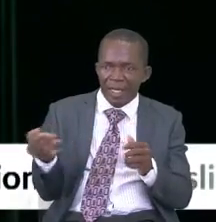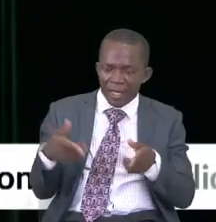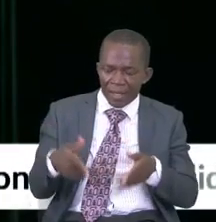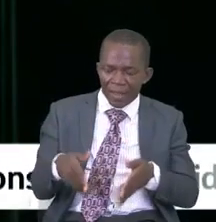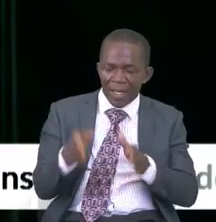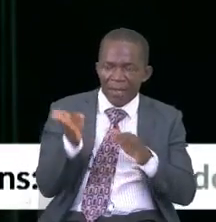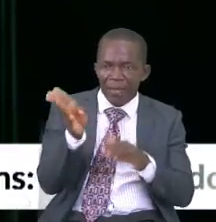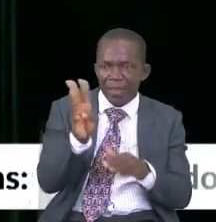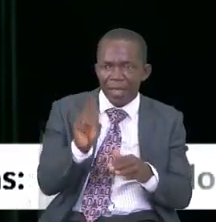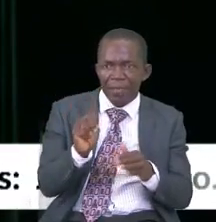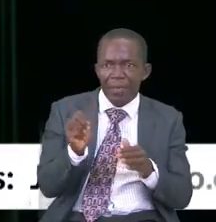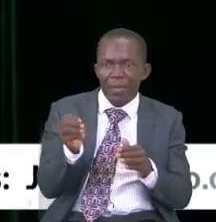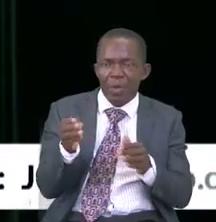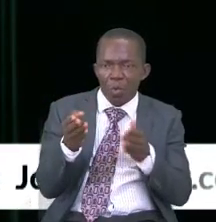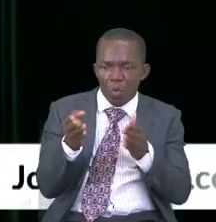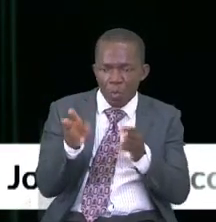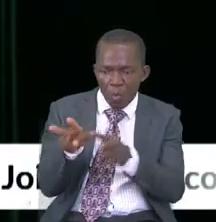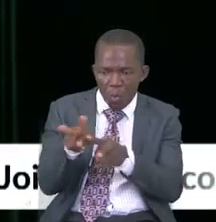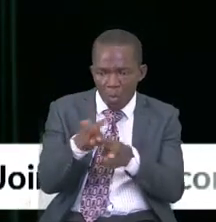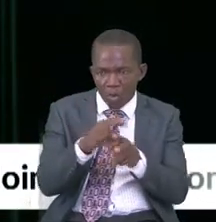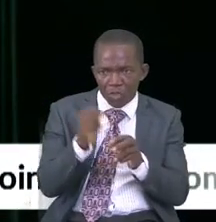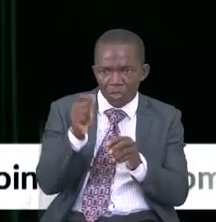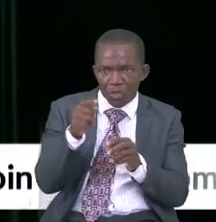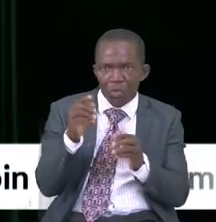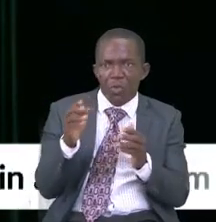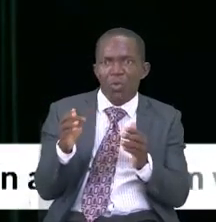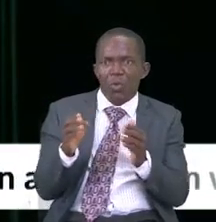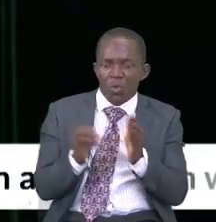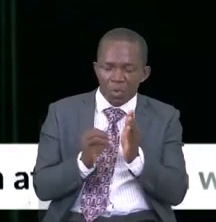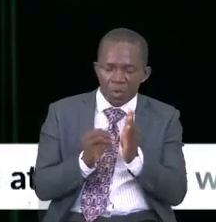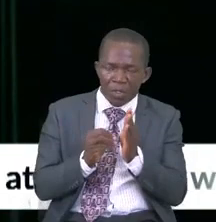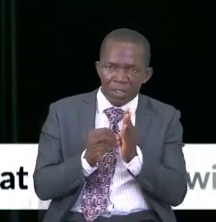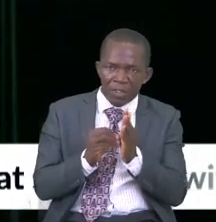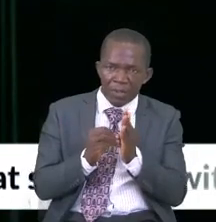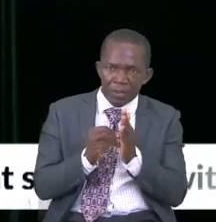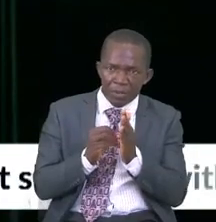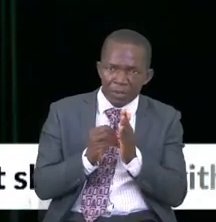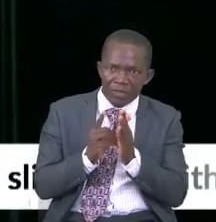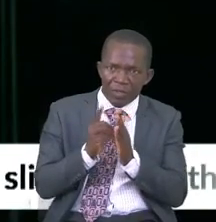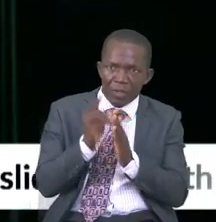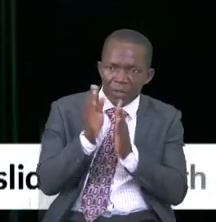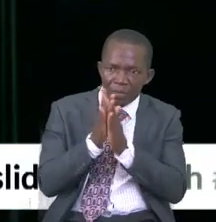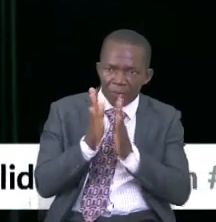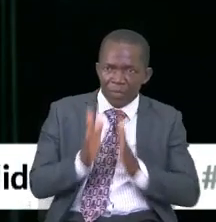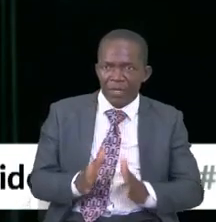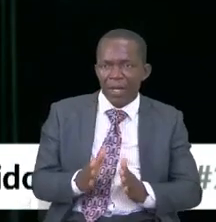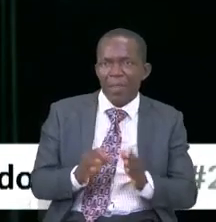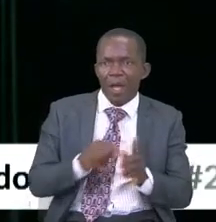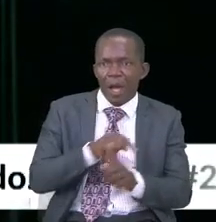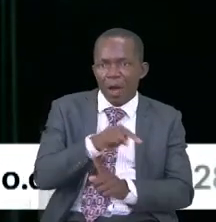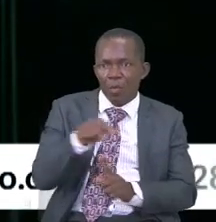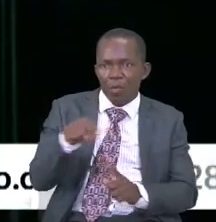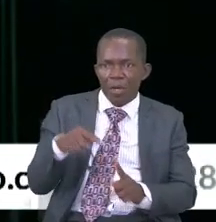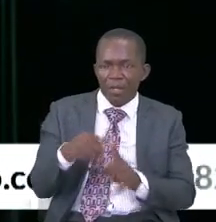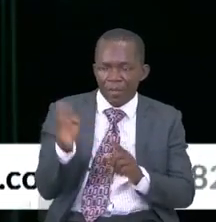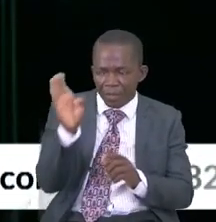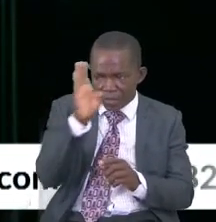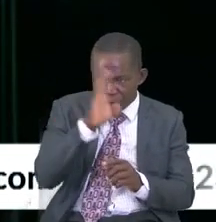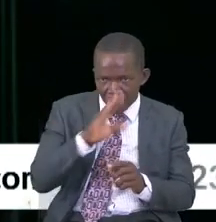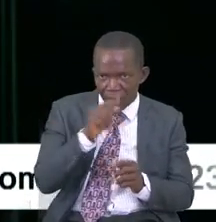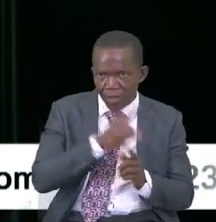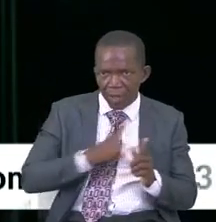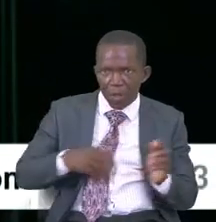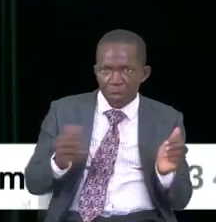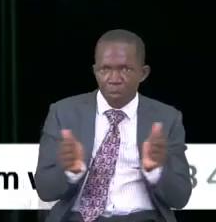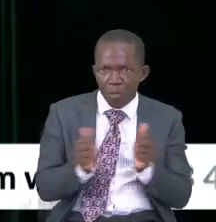Lord, knowing him. Jeremiah 9 verse 13, you will seek me and find me when you've sought for me with all your heart. And the